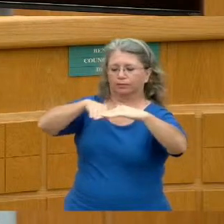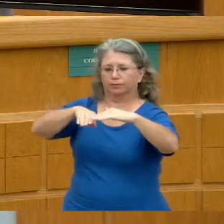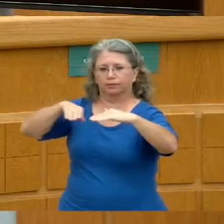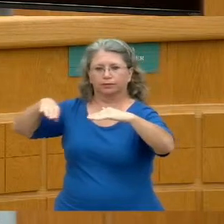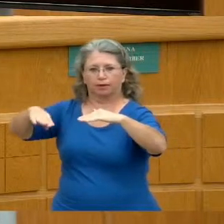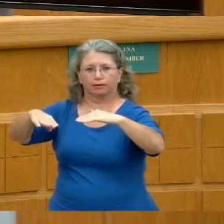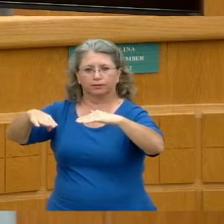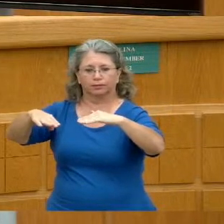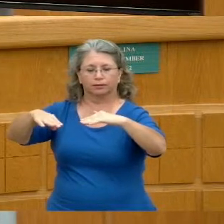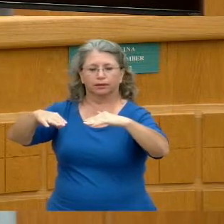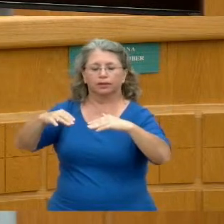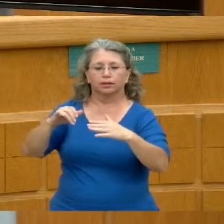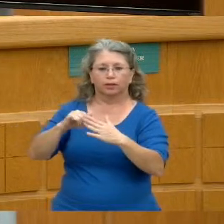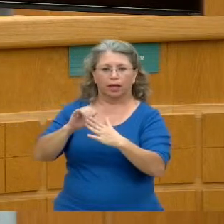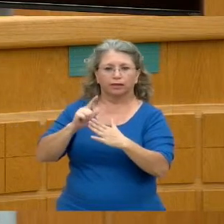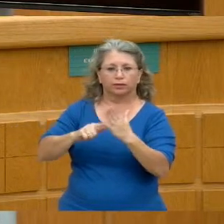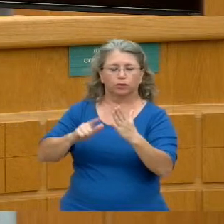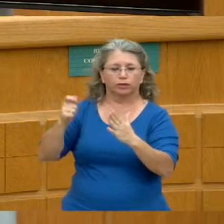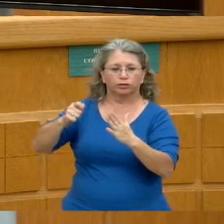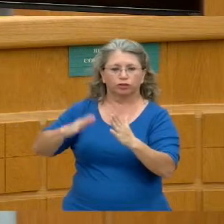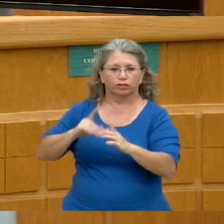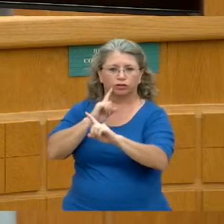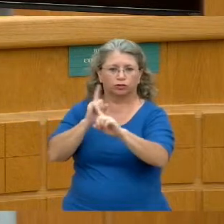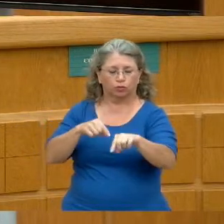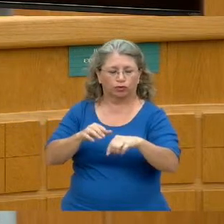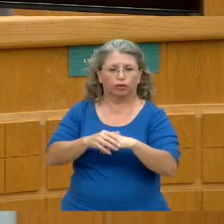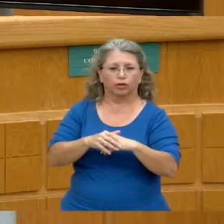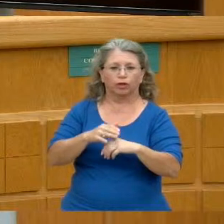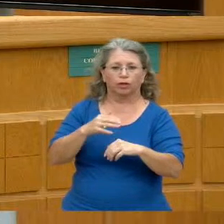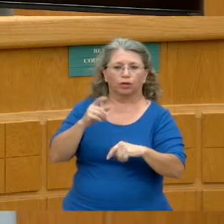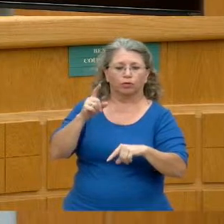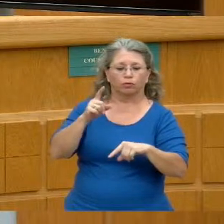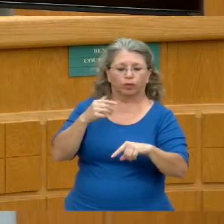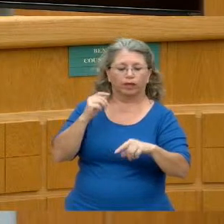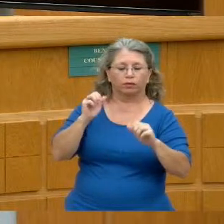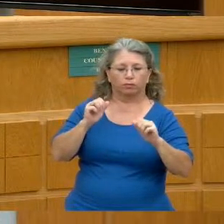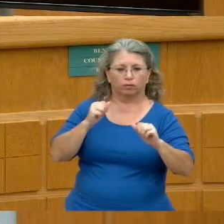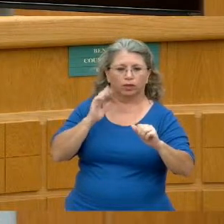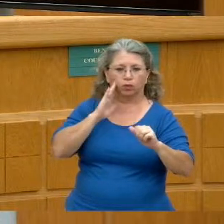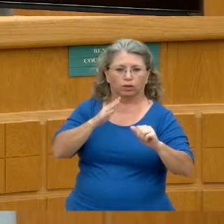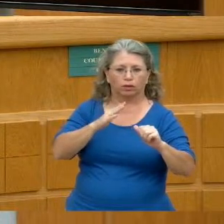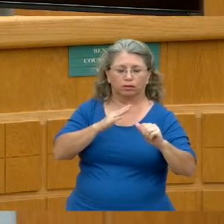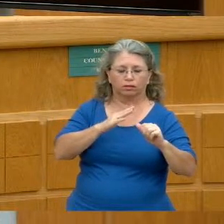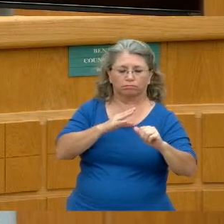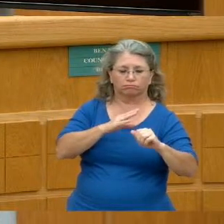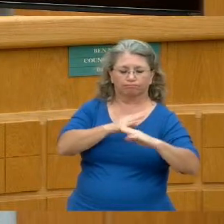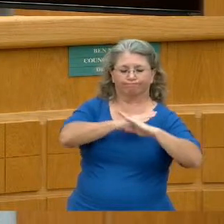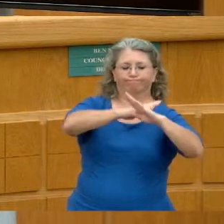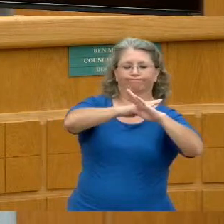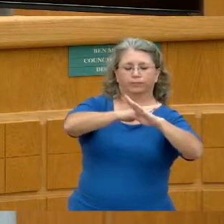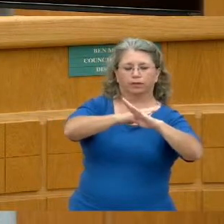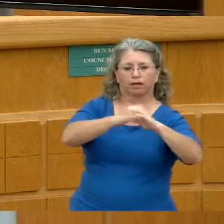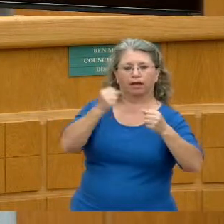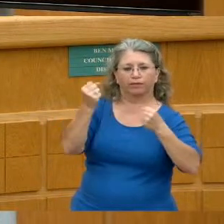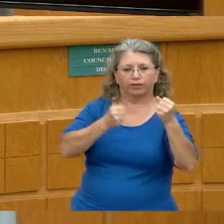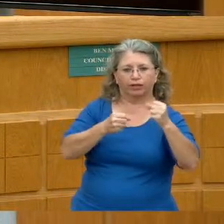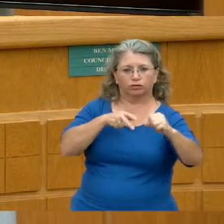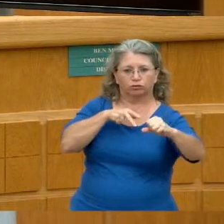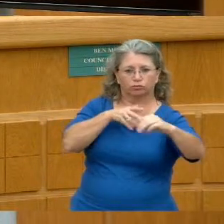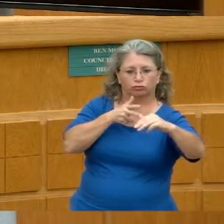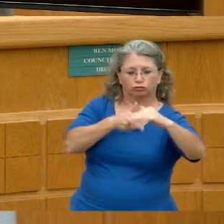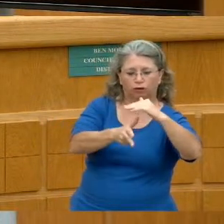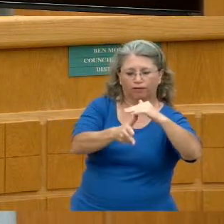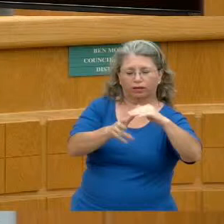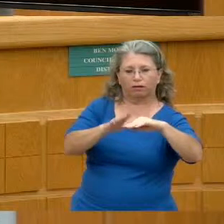done. We have vehicular access restrictions for 4 days at the beach. The curfew is